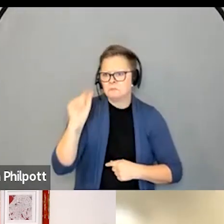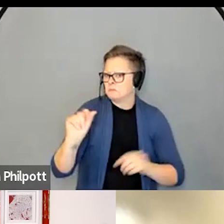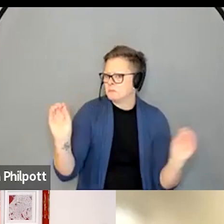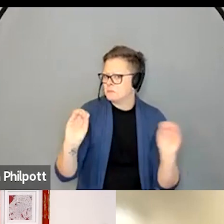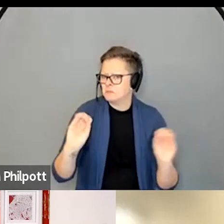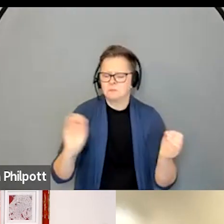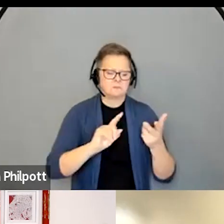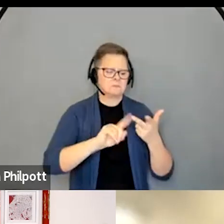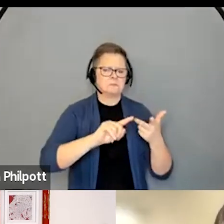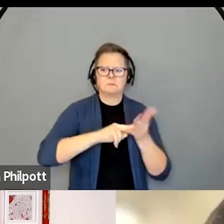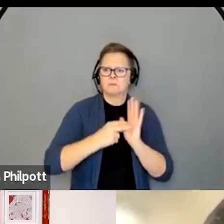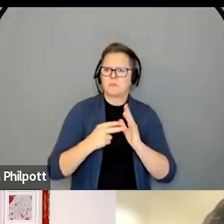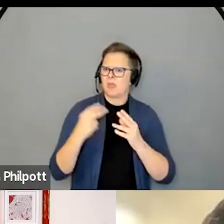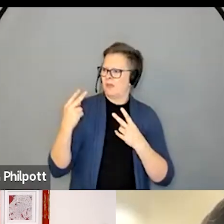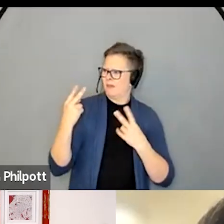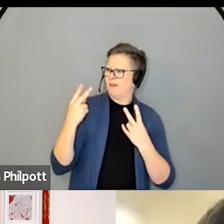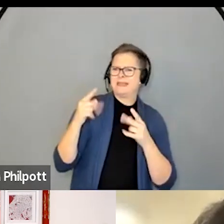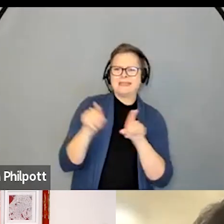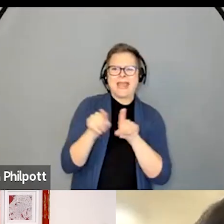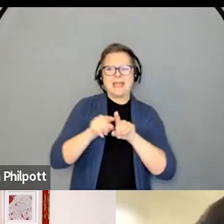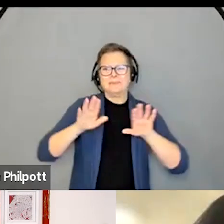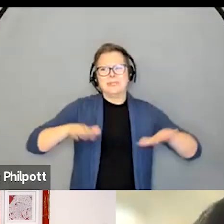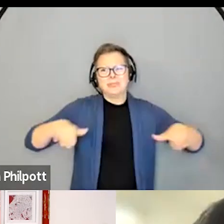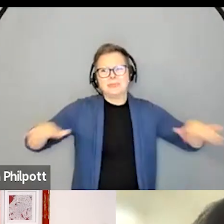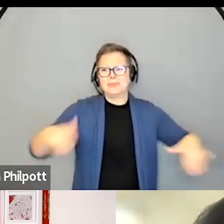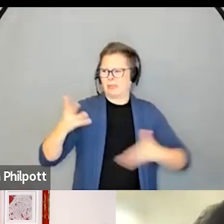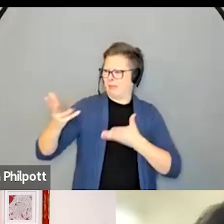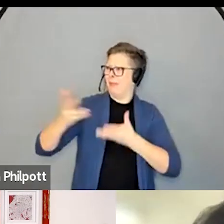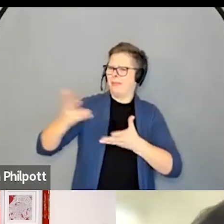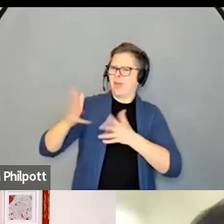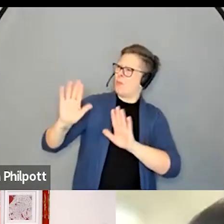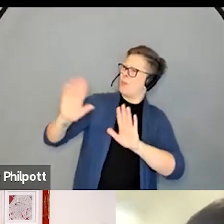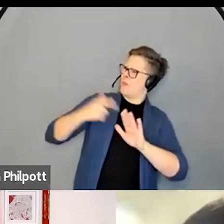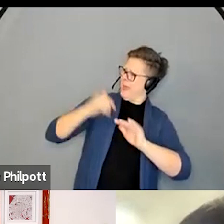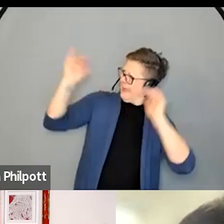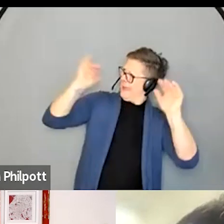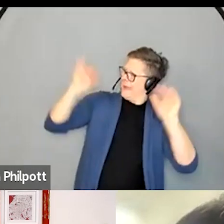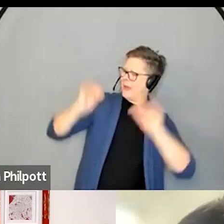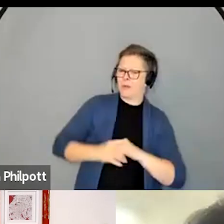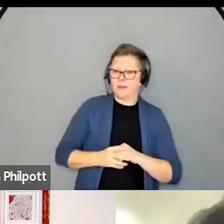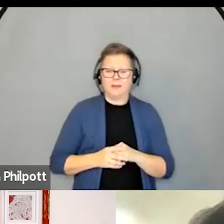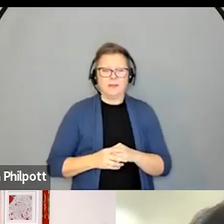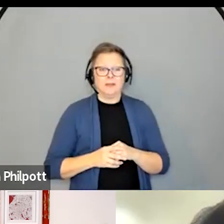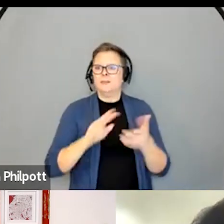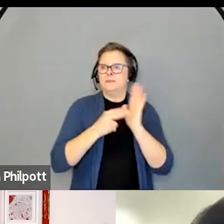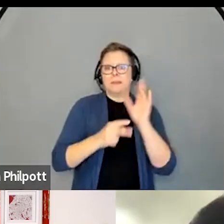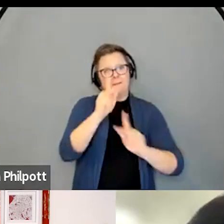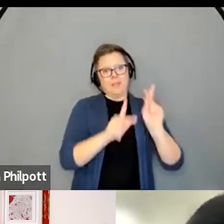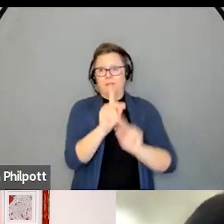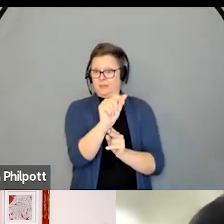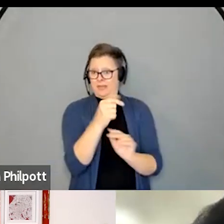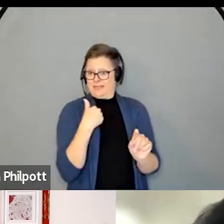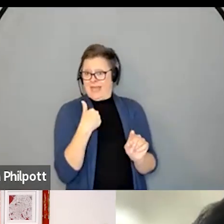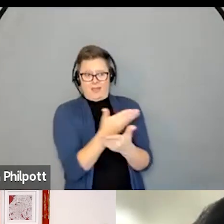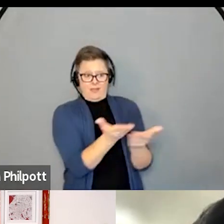being treated like children when we are full adults, the unwillingness to see individuals with disabilities